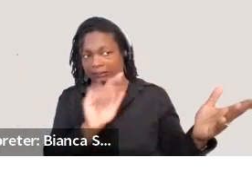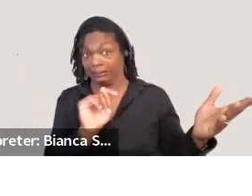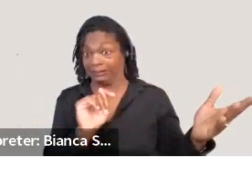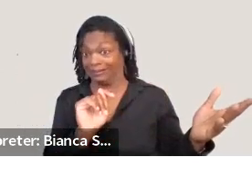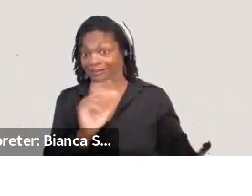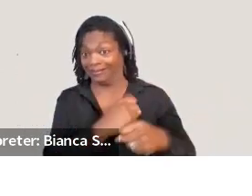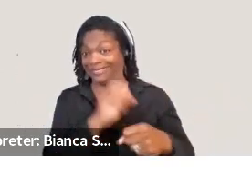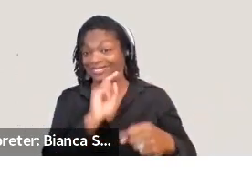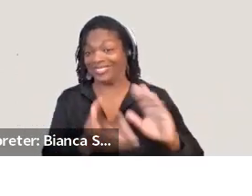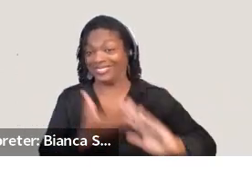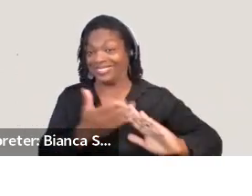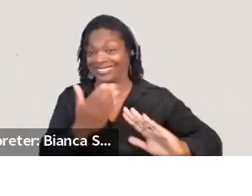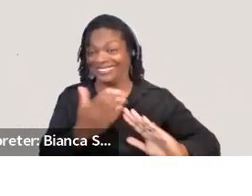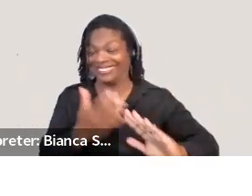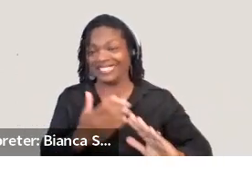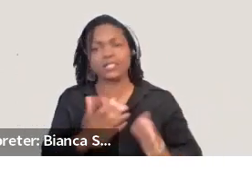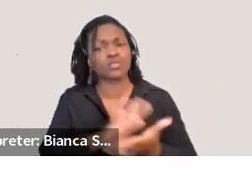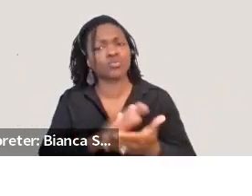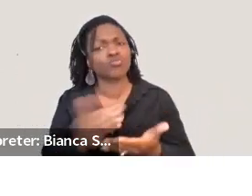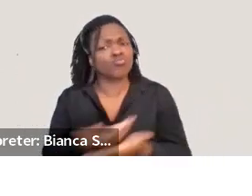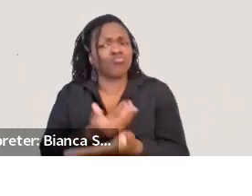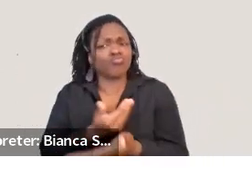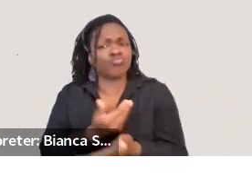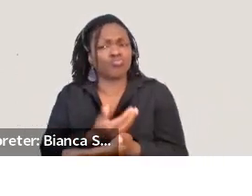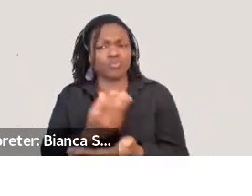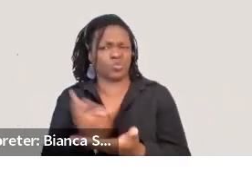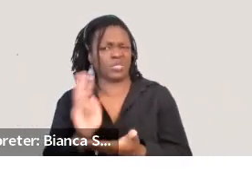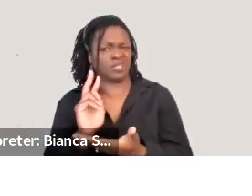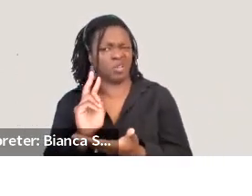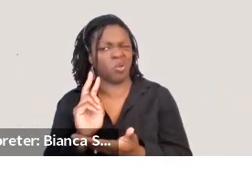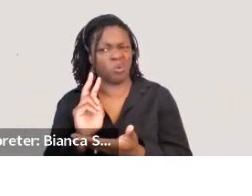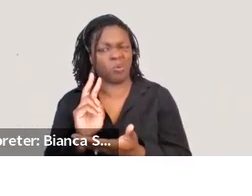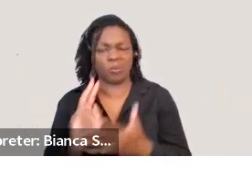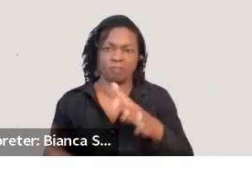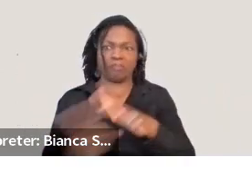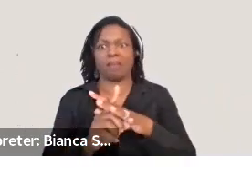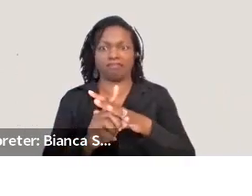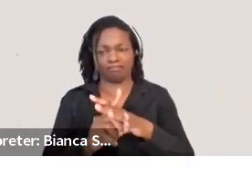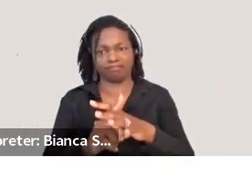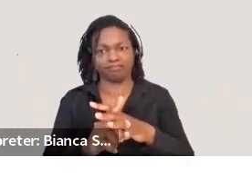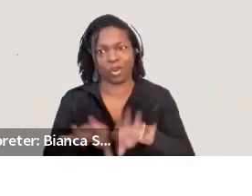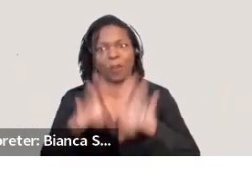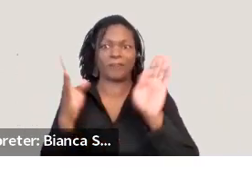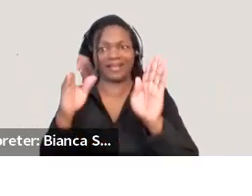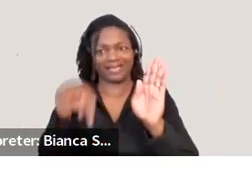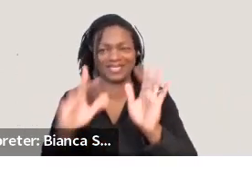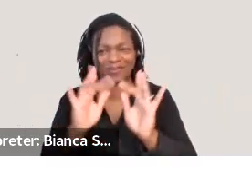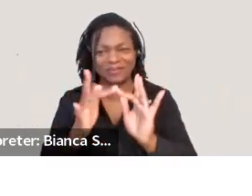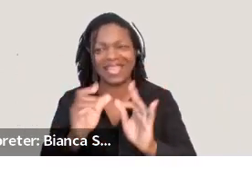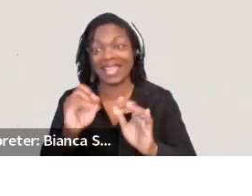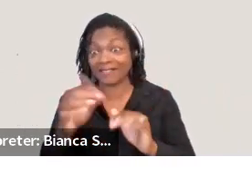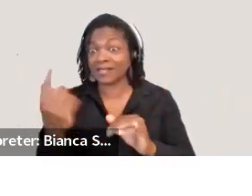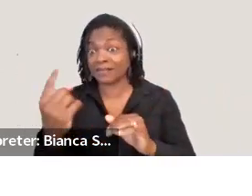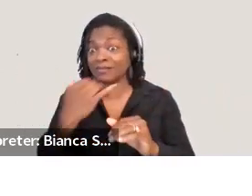a newer website that we just launched about 2 weeks ago. And so if there's kinks, we like to know about them so we can fix them